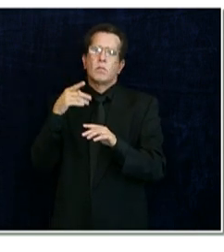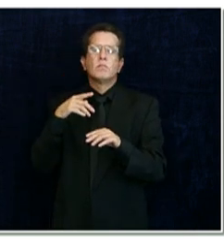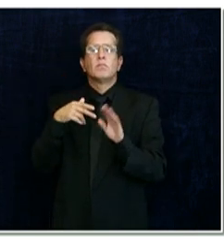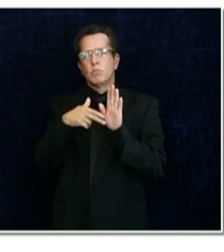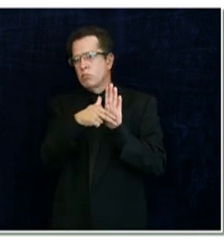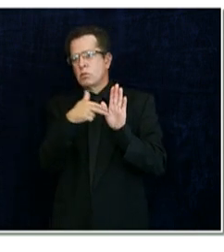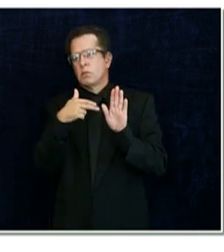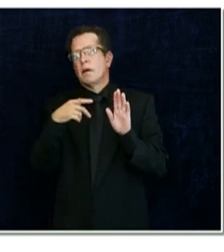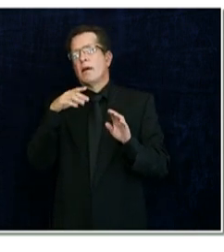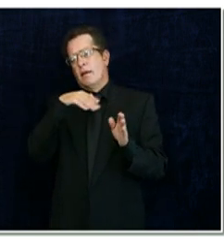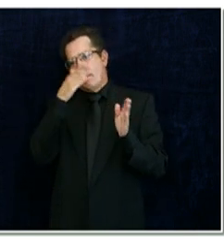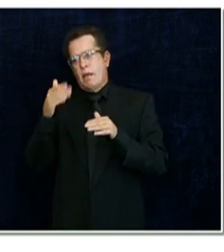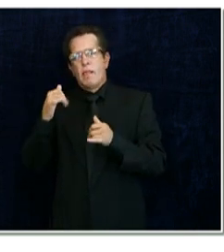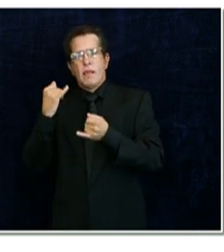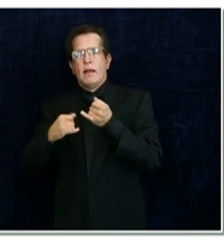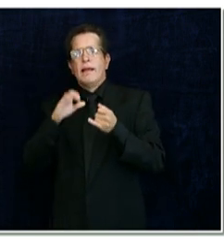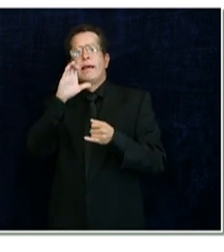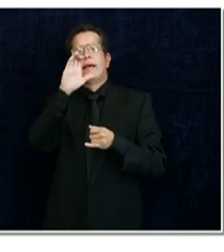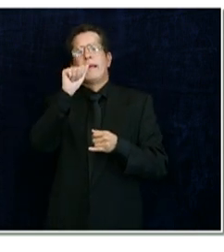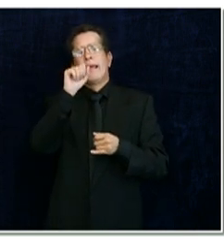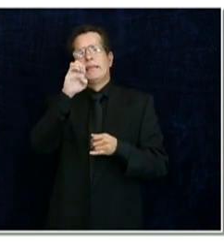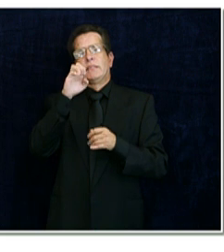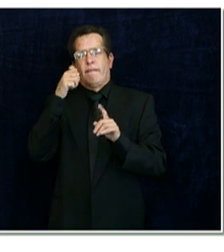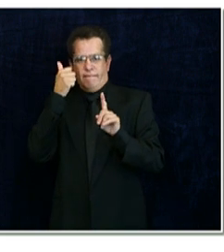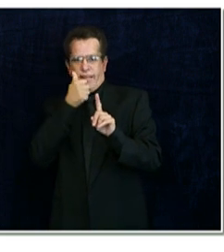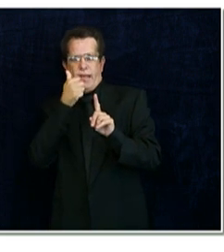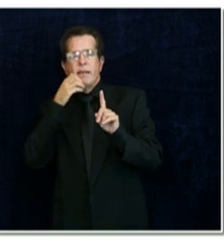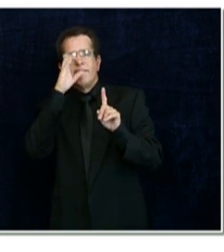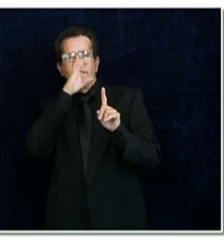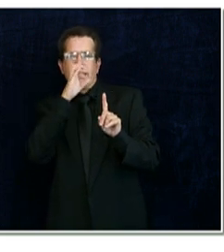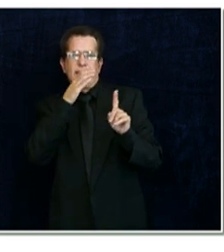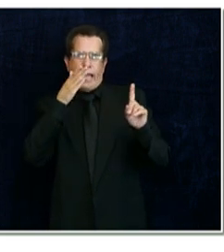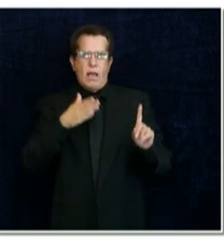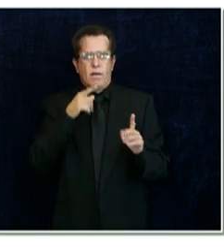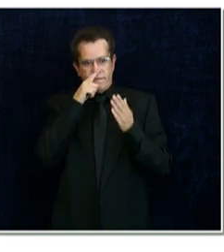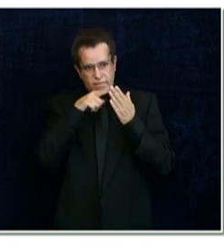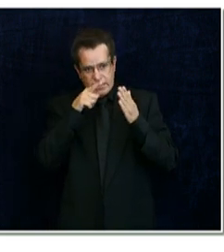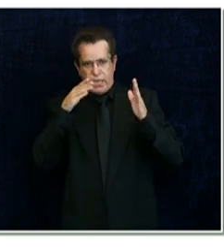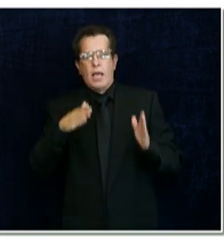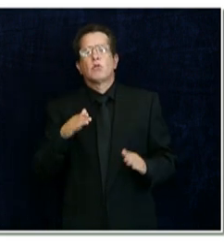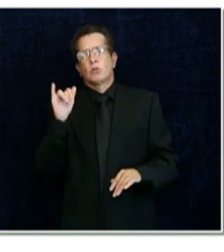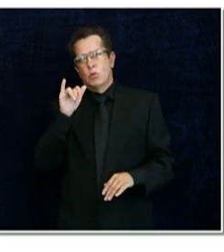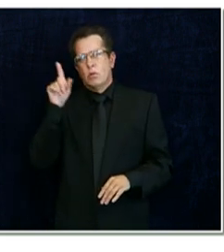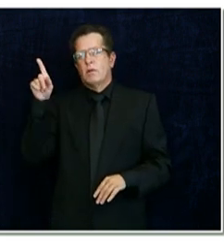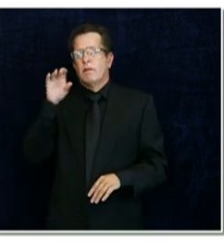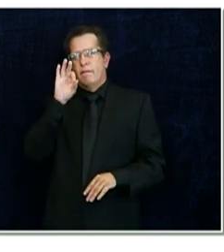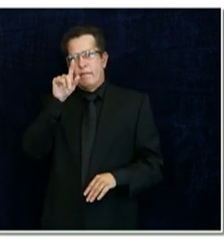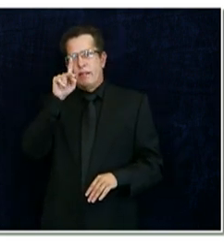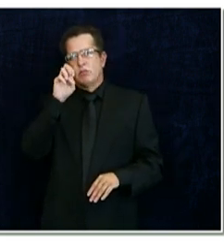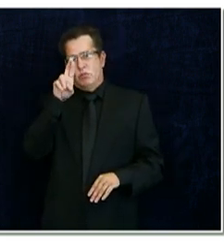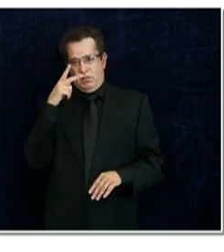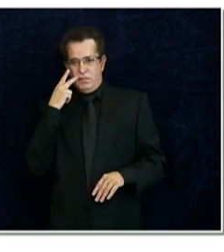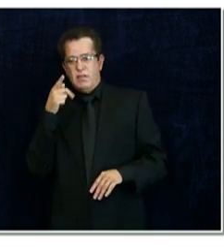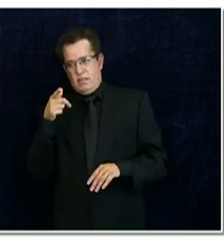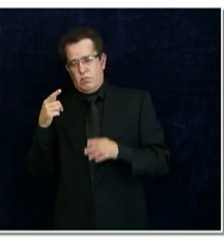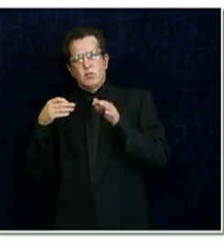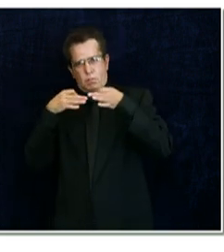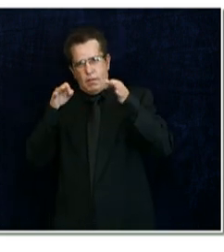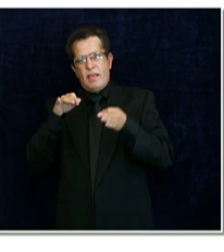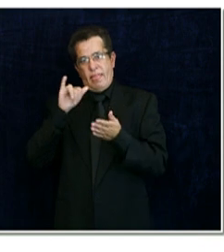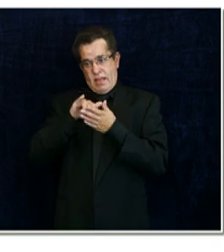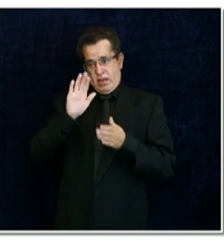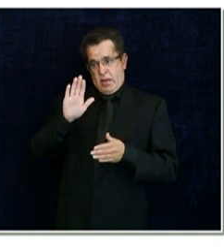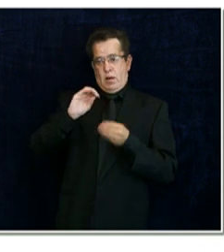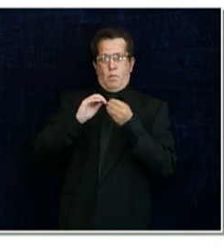case investigations, and Supervisor Fletcher talked about that, and we are seeing that this number also is